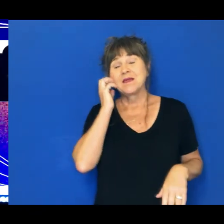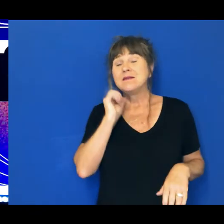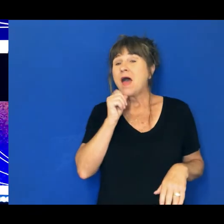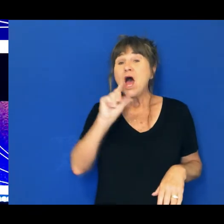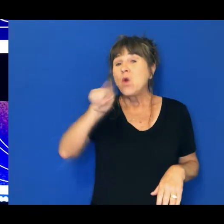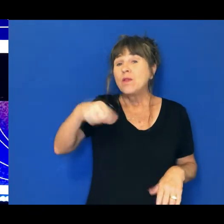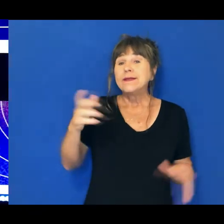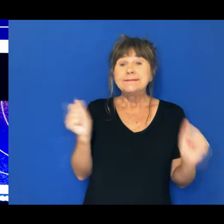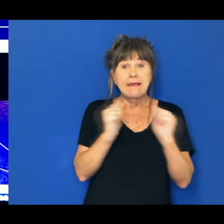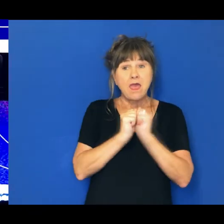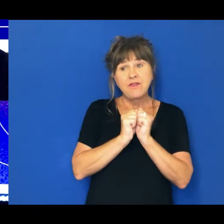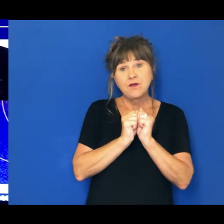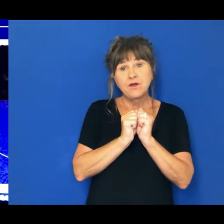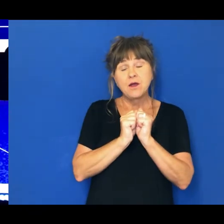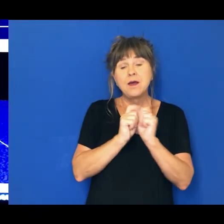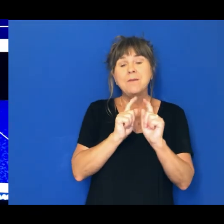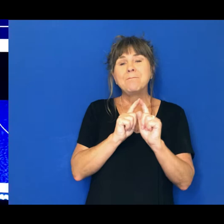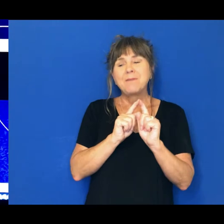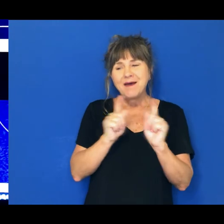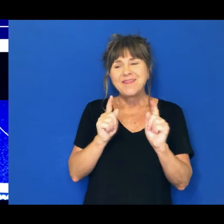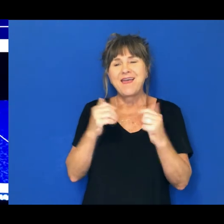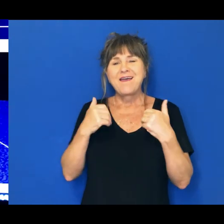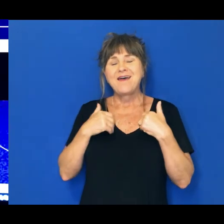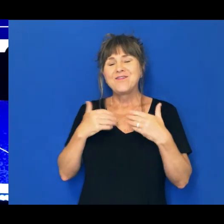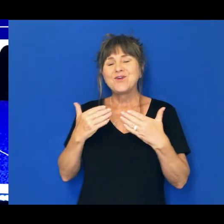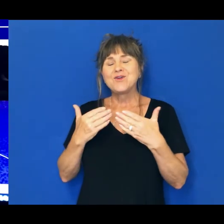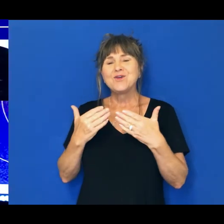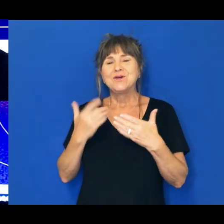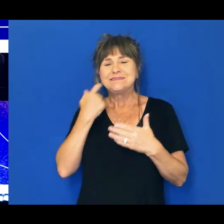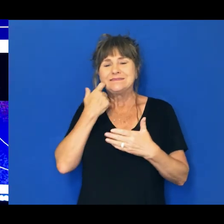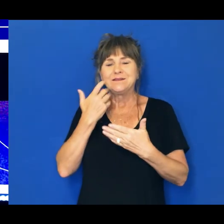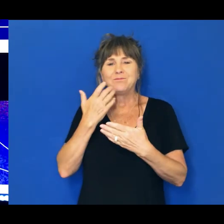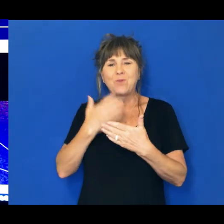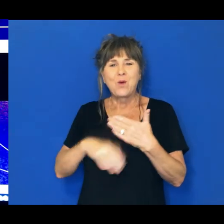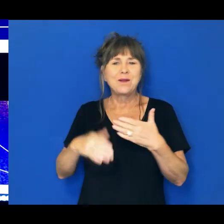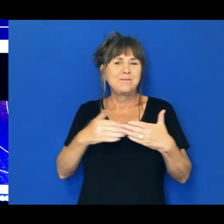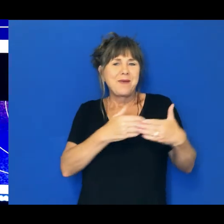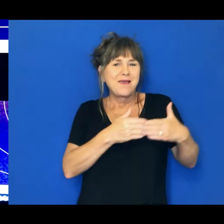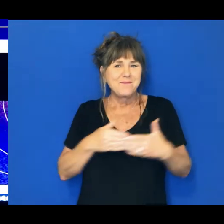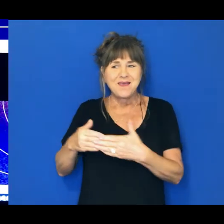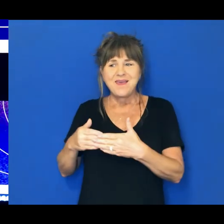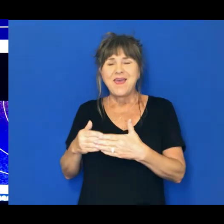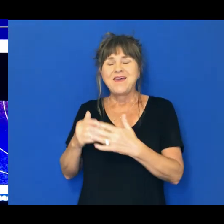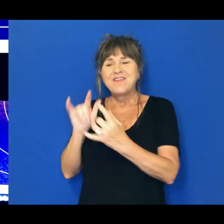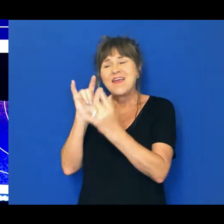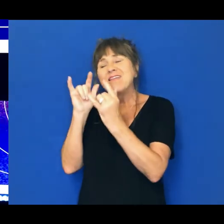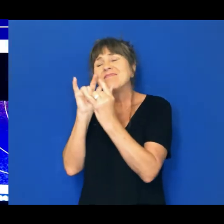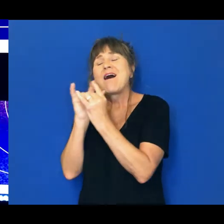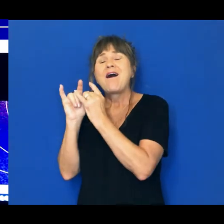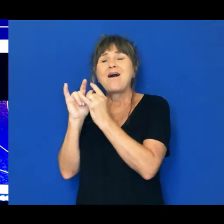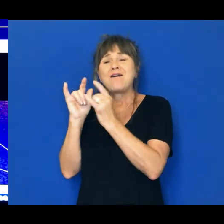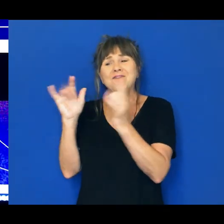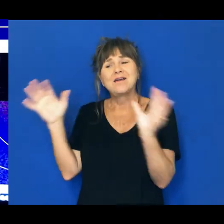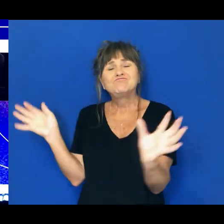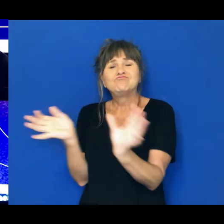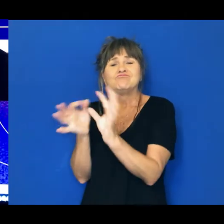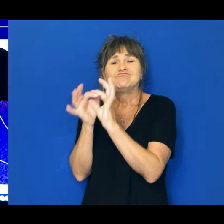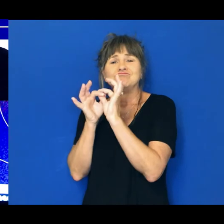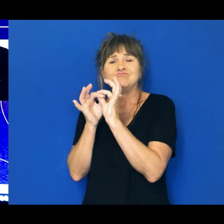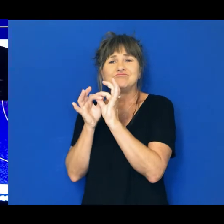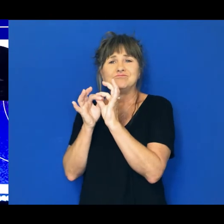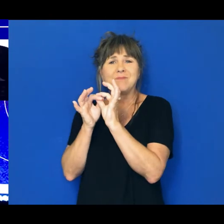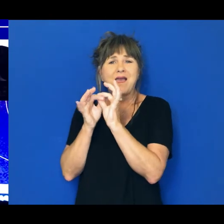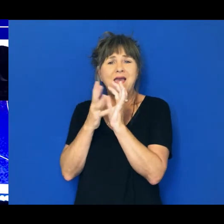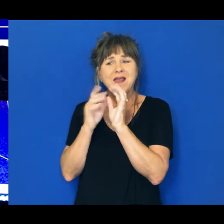But they weren't just together. They were together, and their newborn son was there, and they were in love and reconciled. And now I've